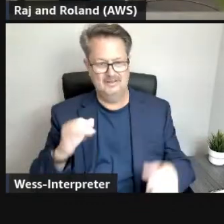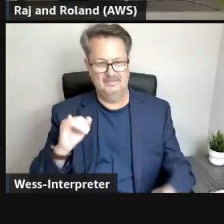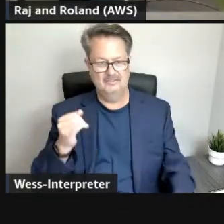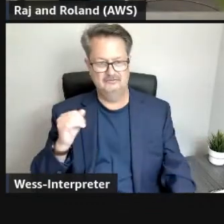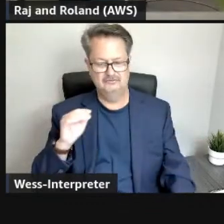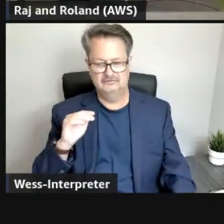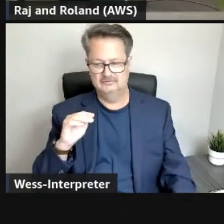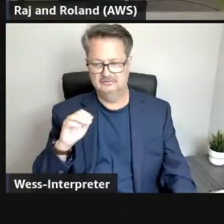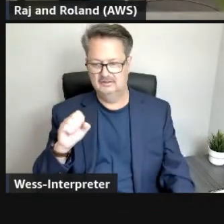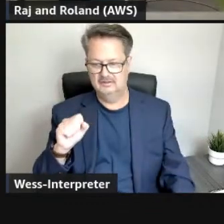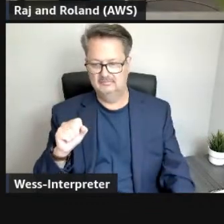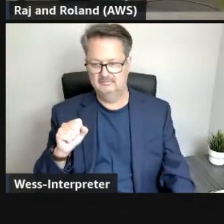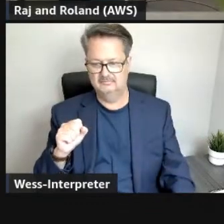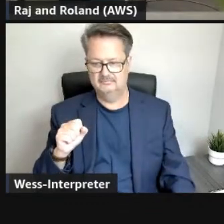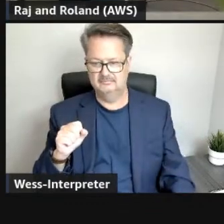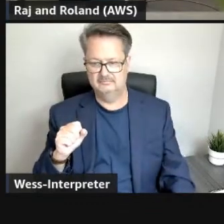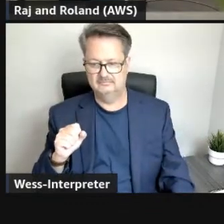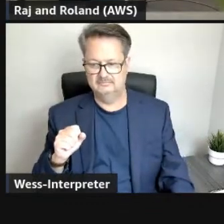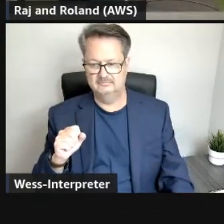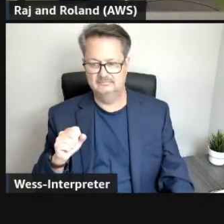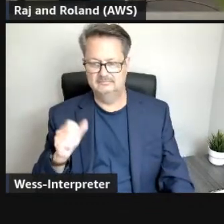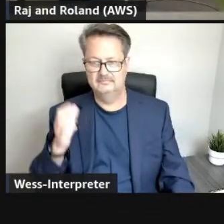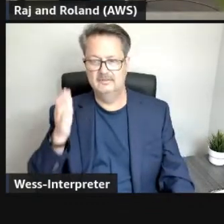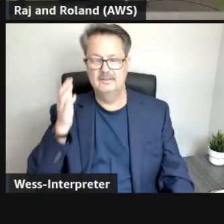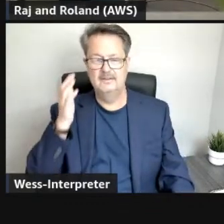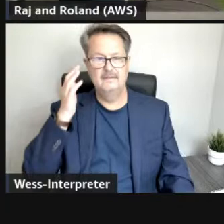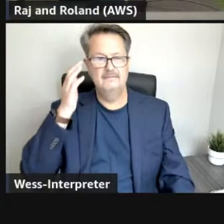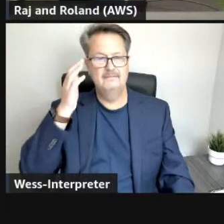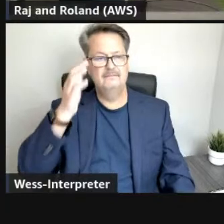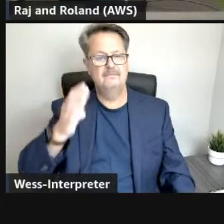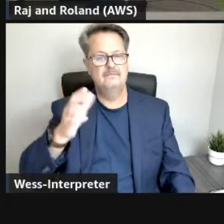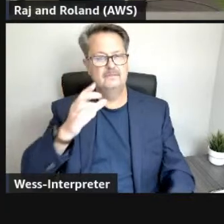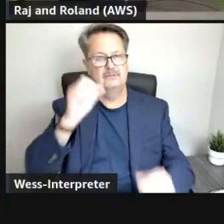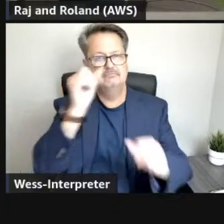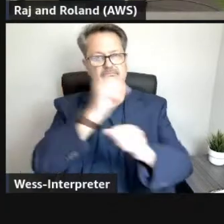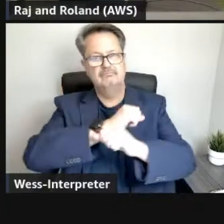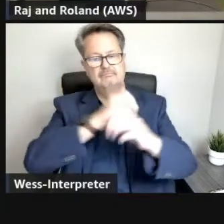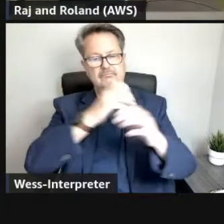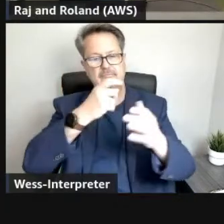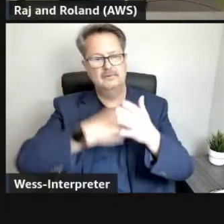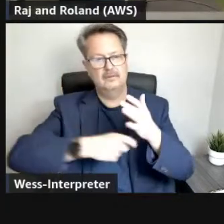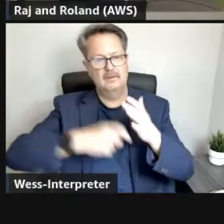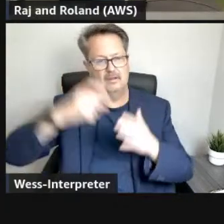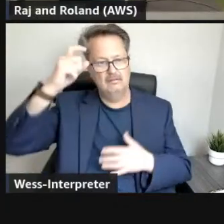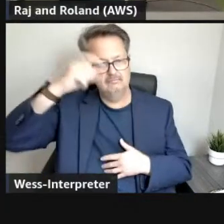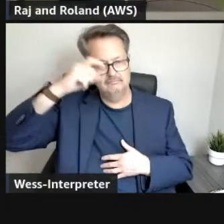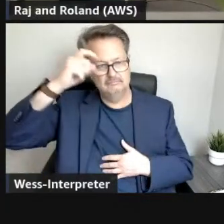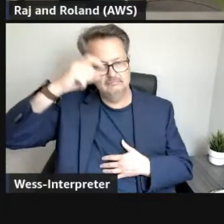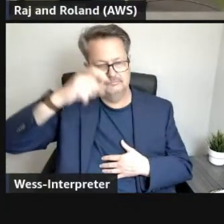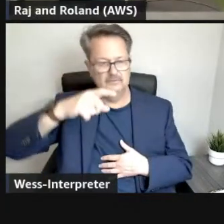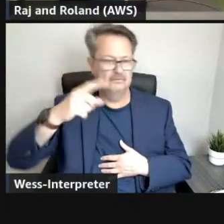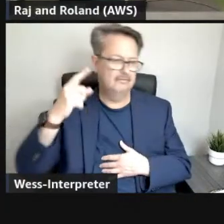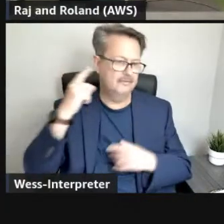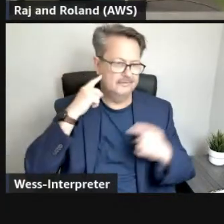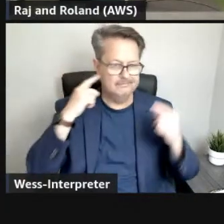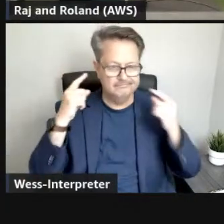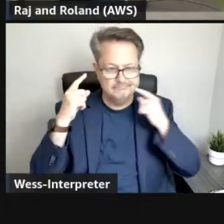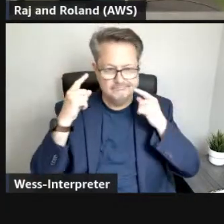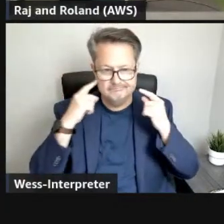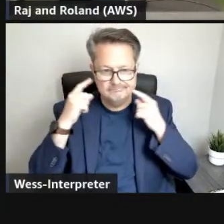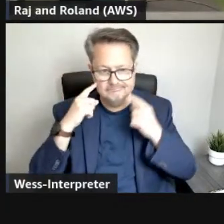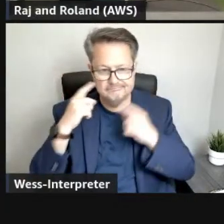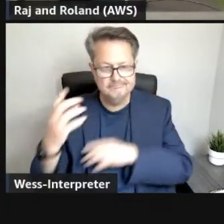So future-proofing your Kubernetes cluster for cost optimization. So you've heard throughout the day about what a